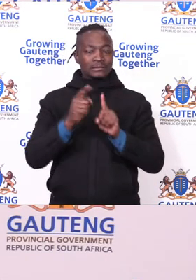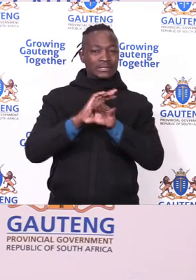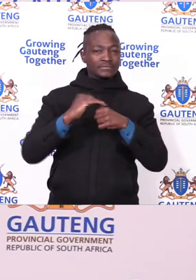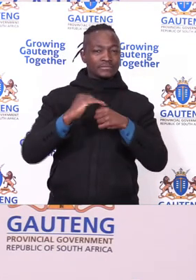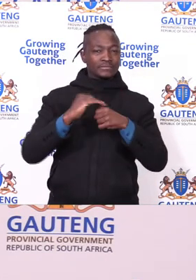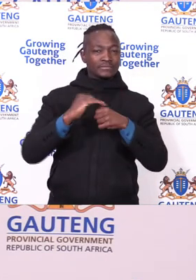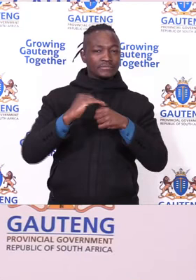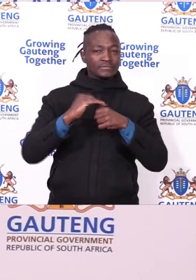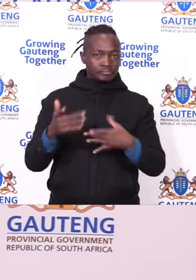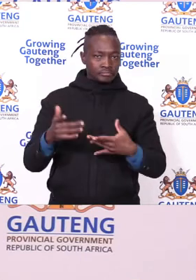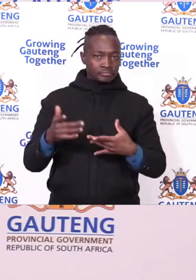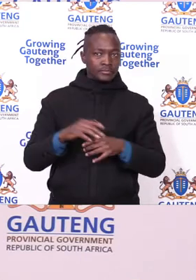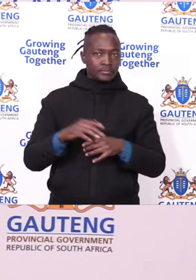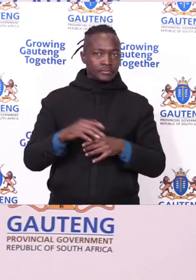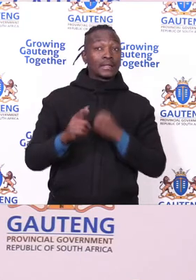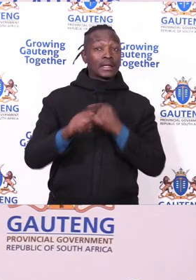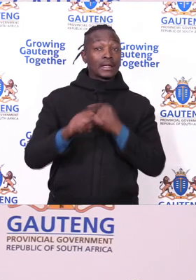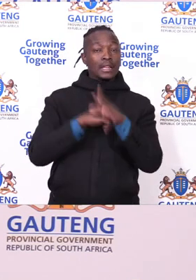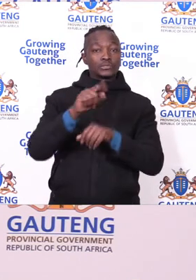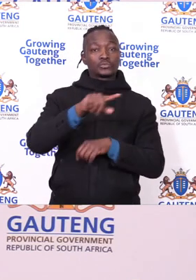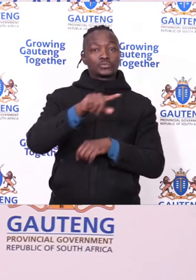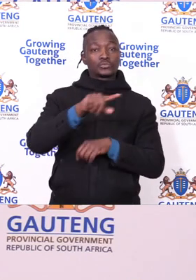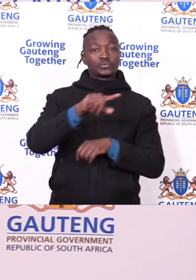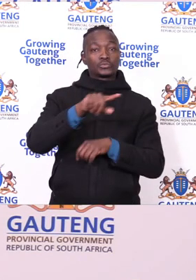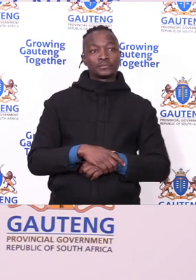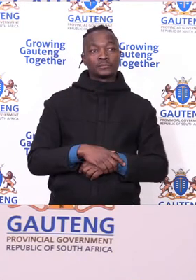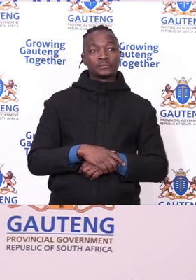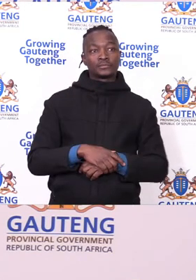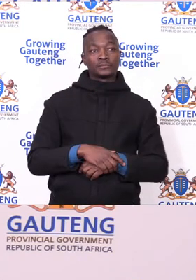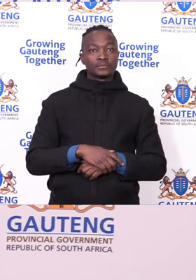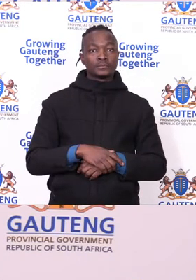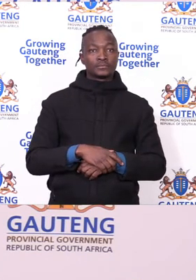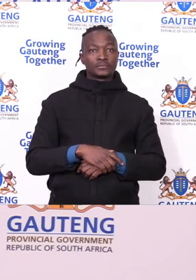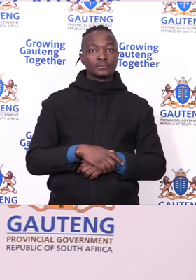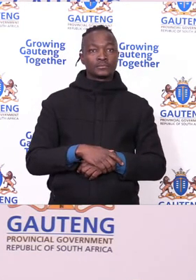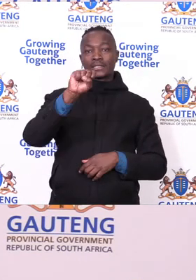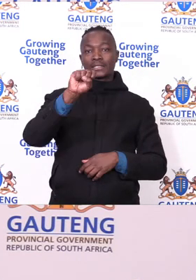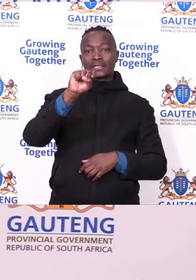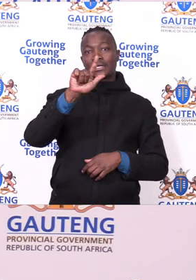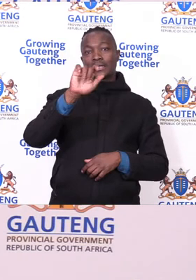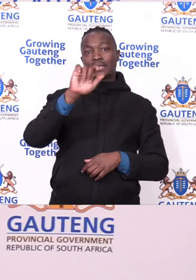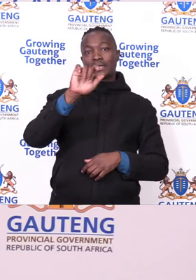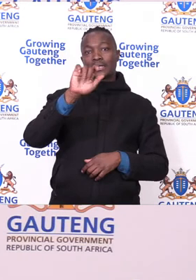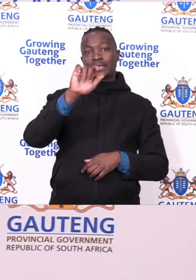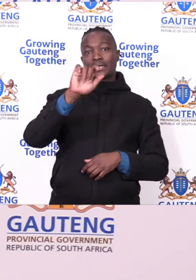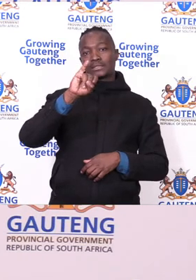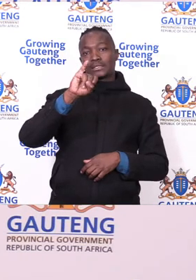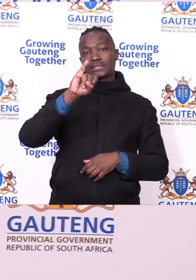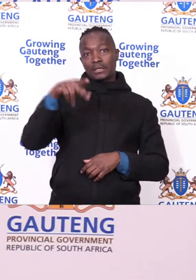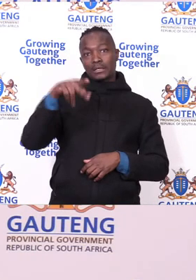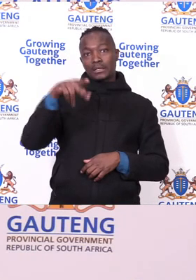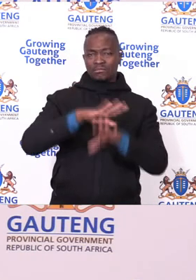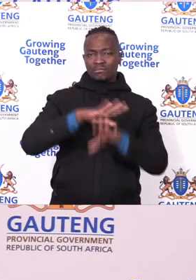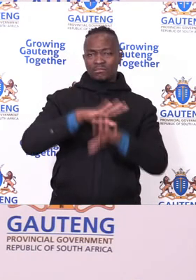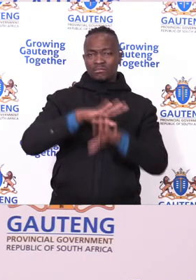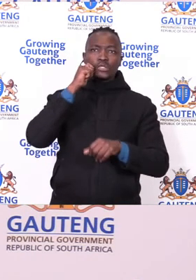The last question is from Sinesipo. The Tshwane Metro was